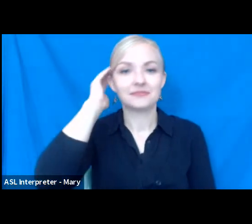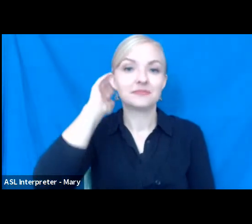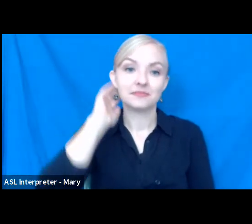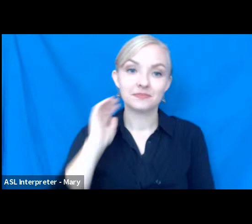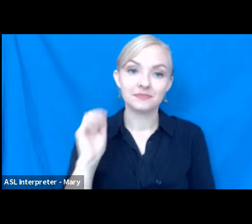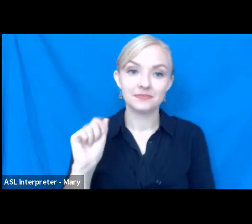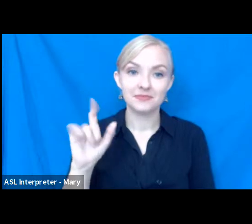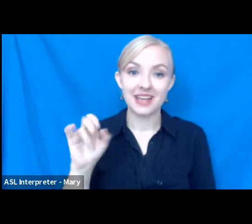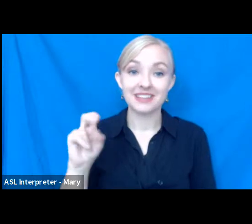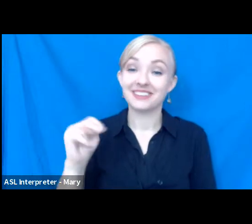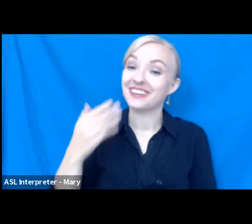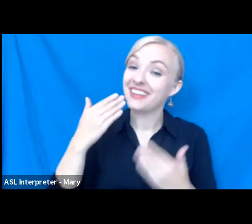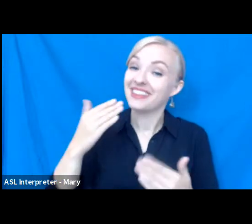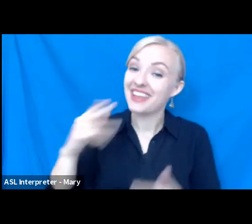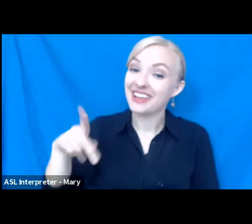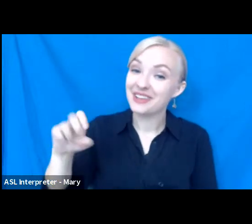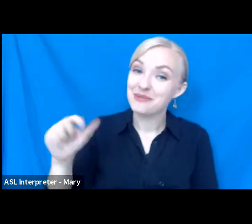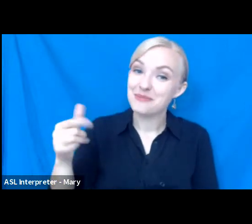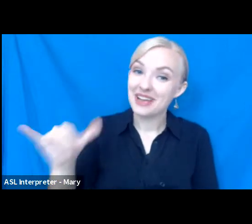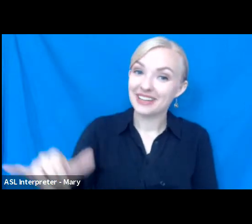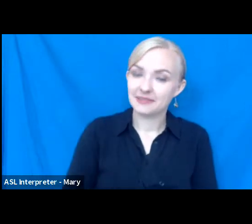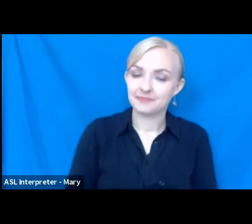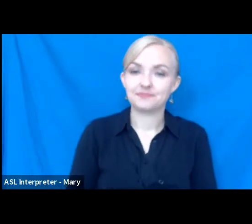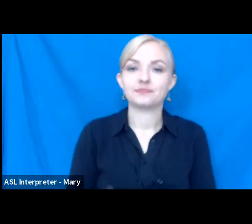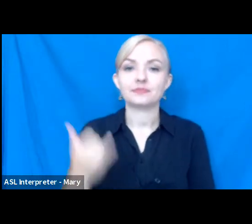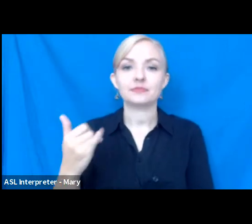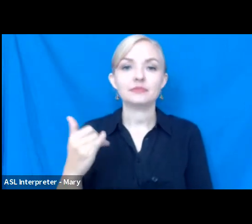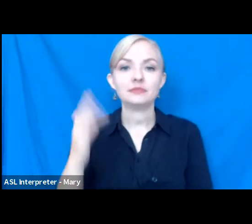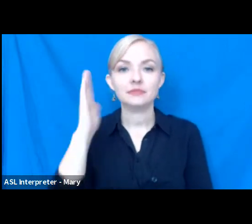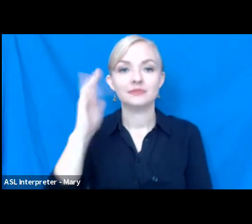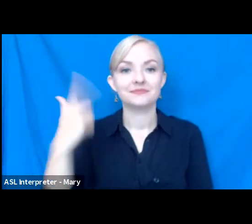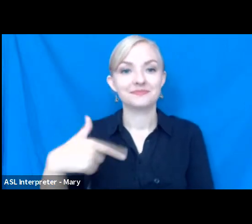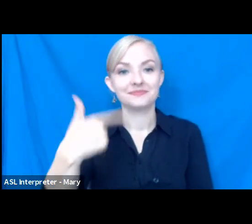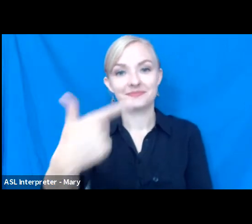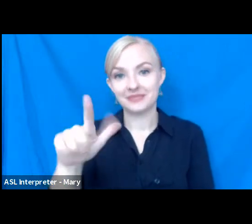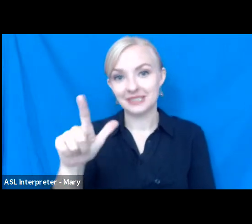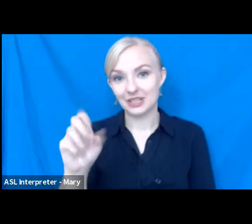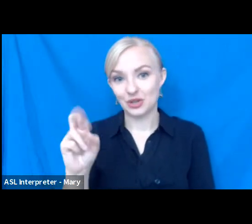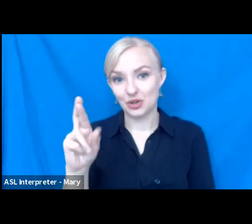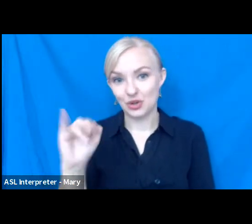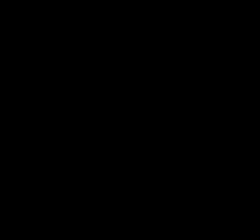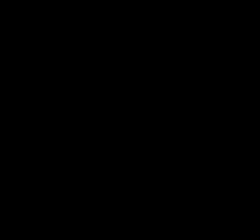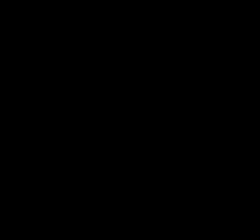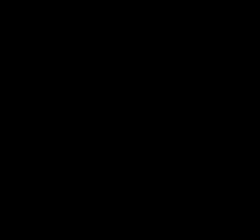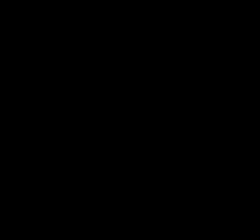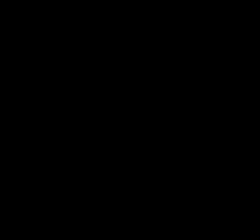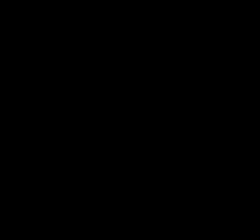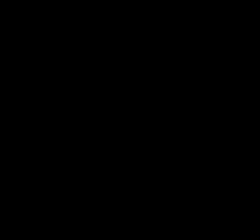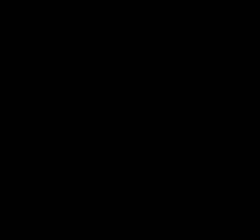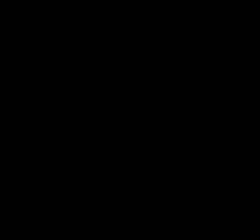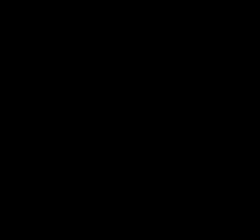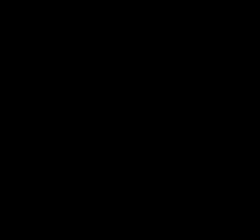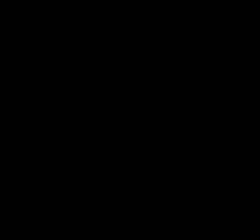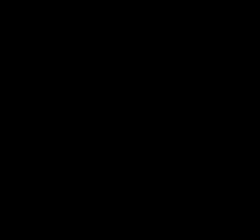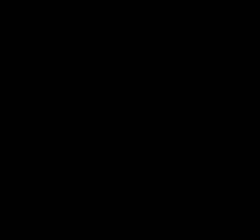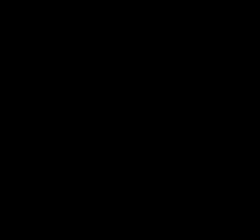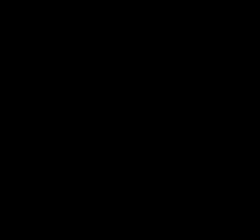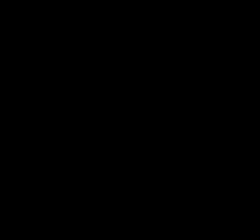Thanks so much, Peggy. And I'm going to turn it over now to Lori to introduce the next speaker and